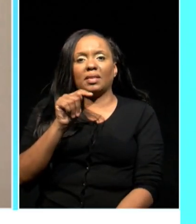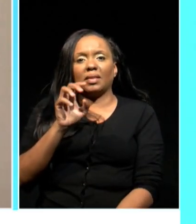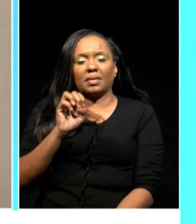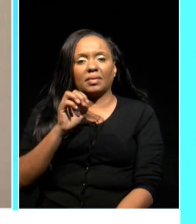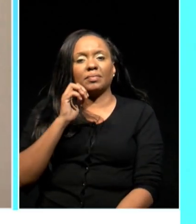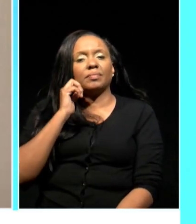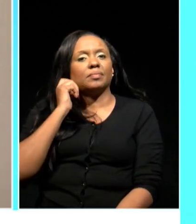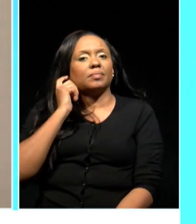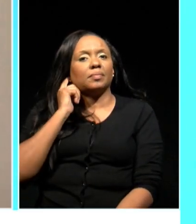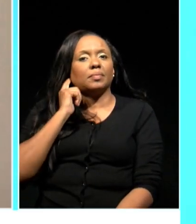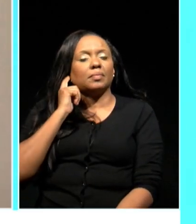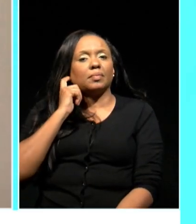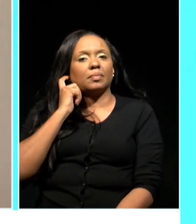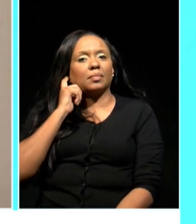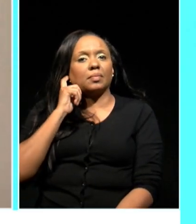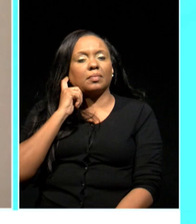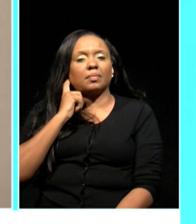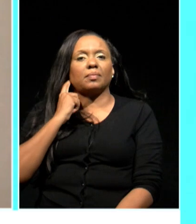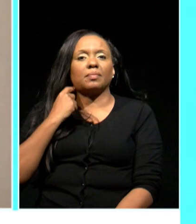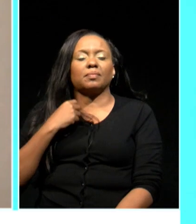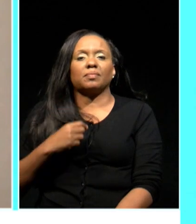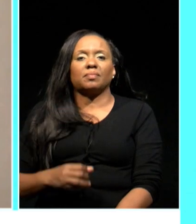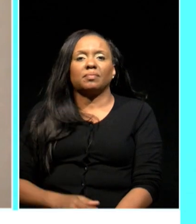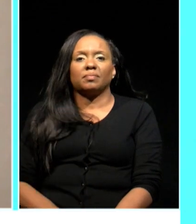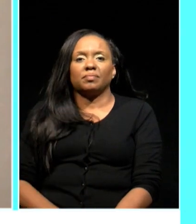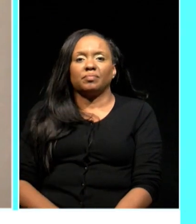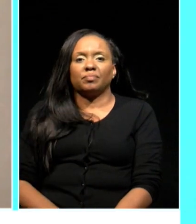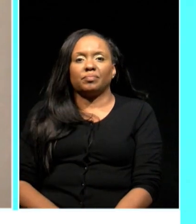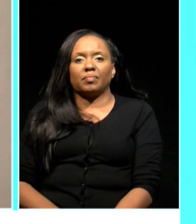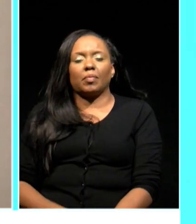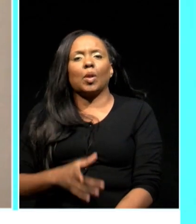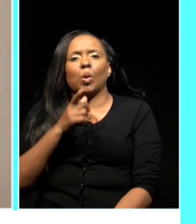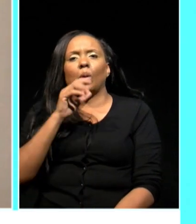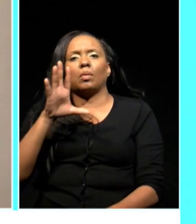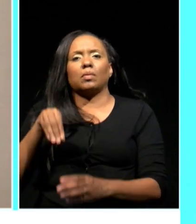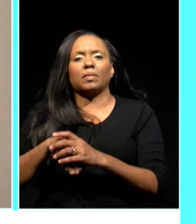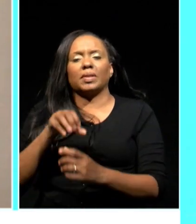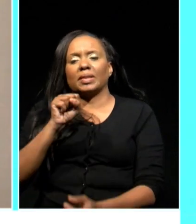see in the Senate as well for the Barbados Labour Party.